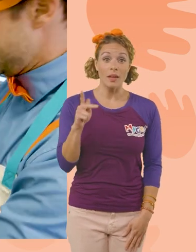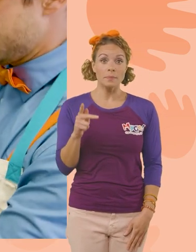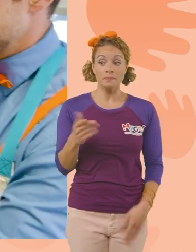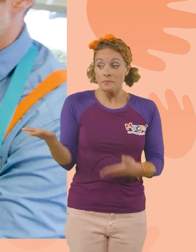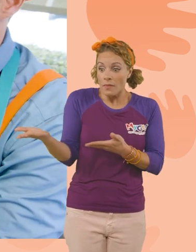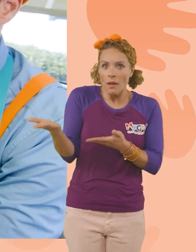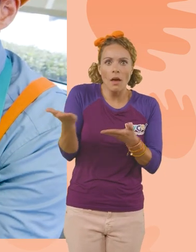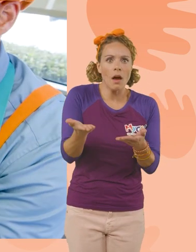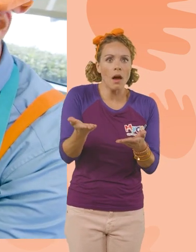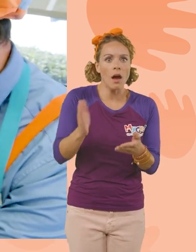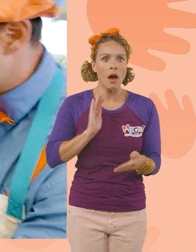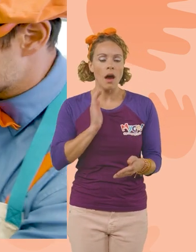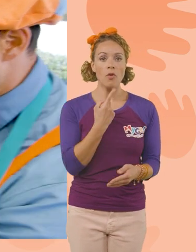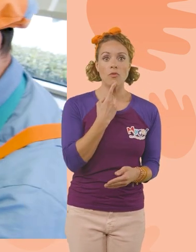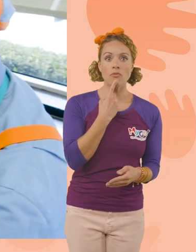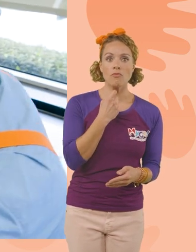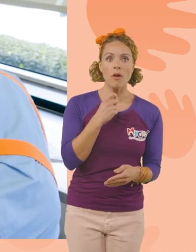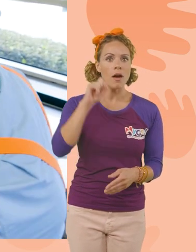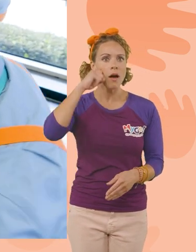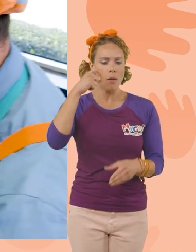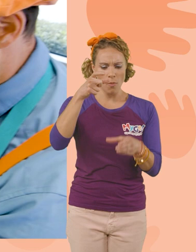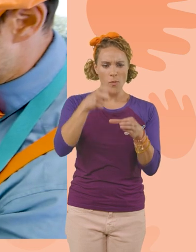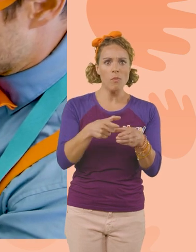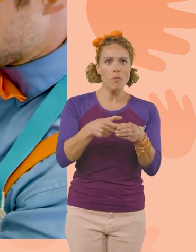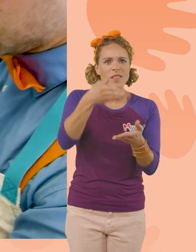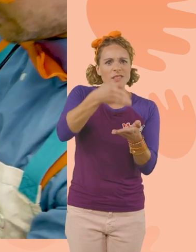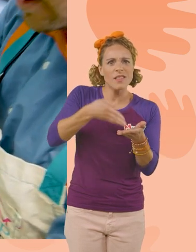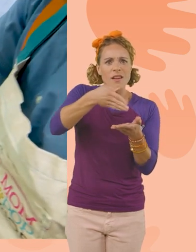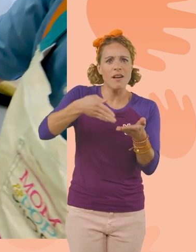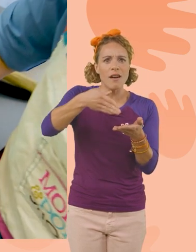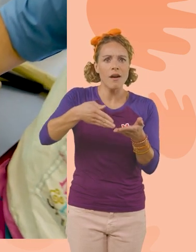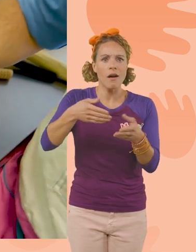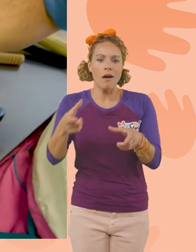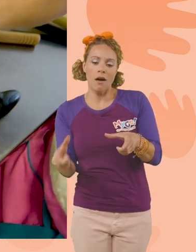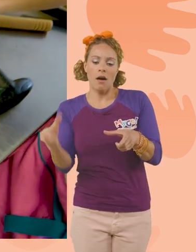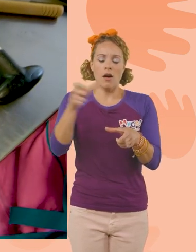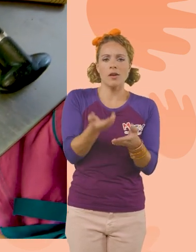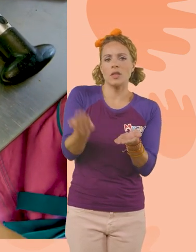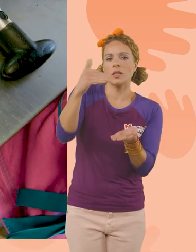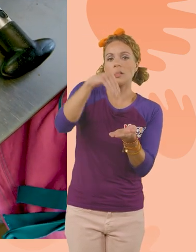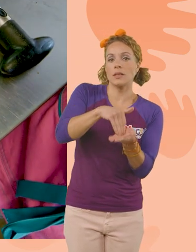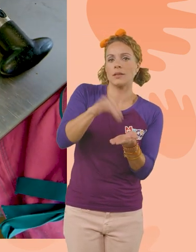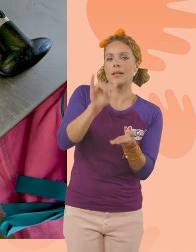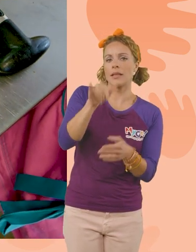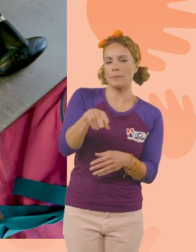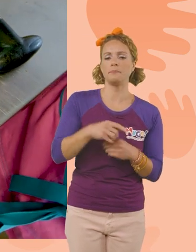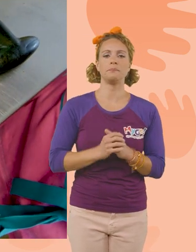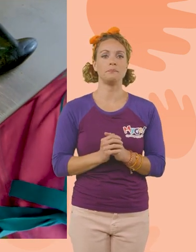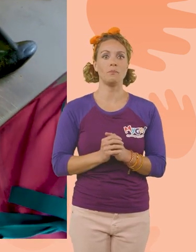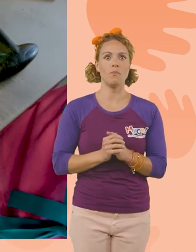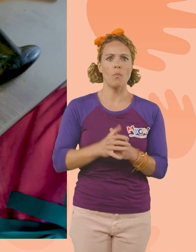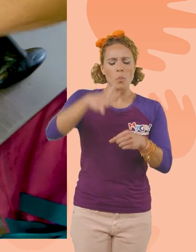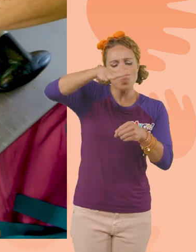Okay, here is our red apple slicer, and then put it right in the center, just like that. And then you